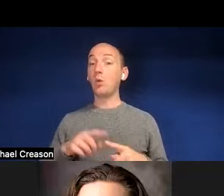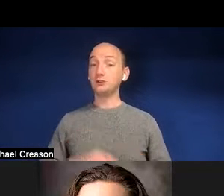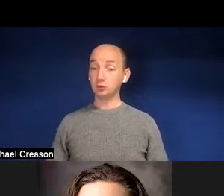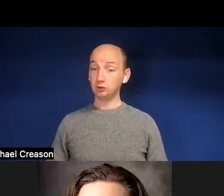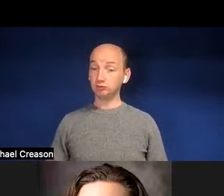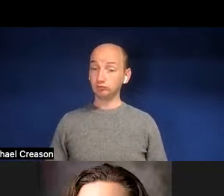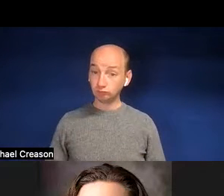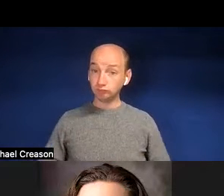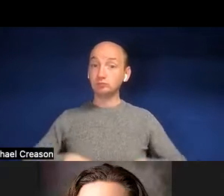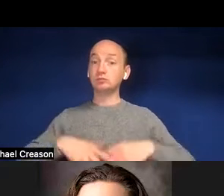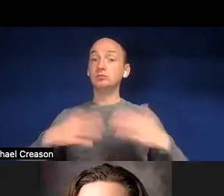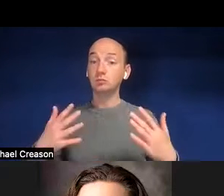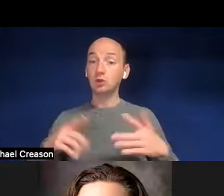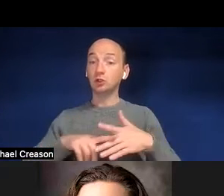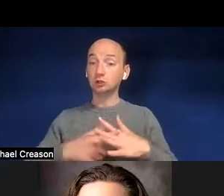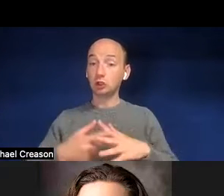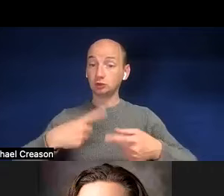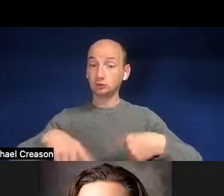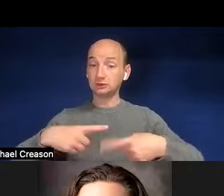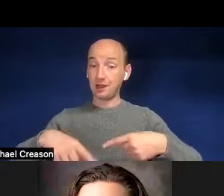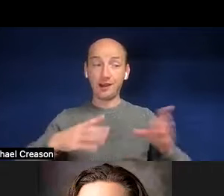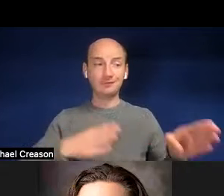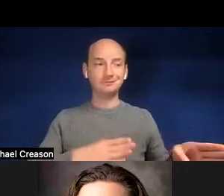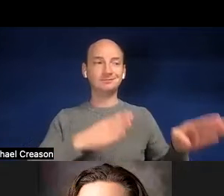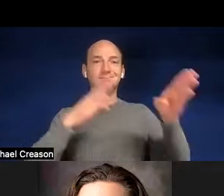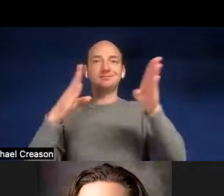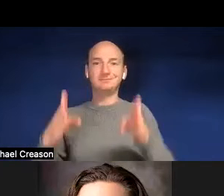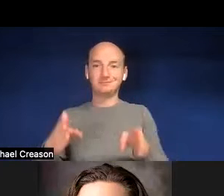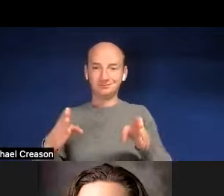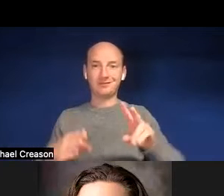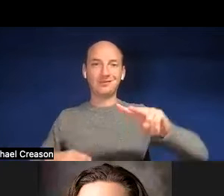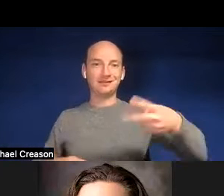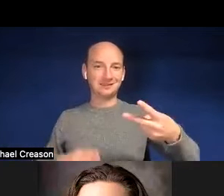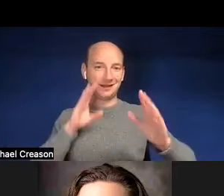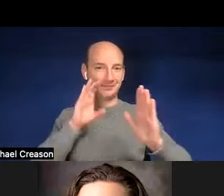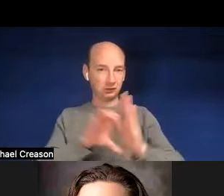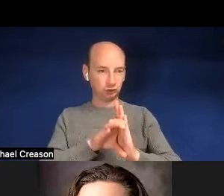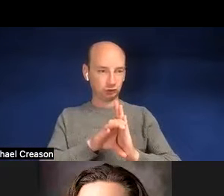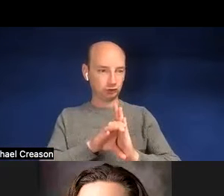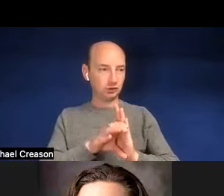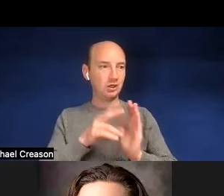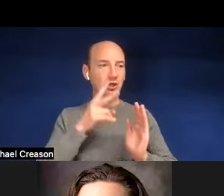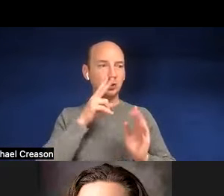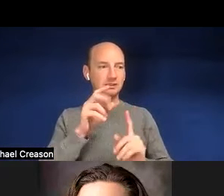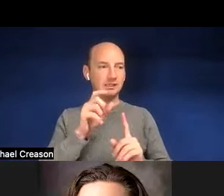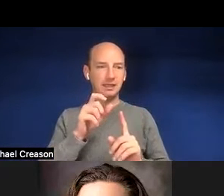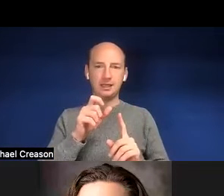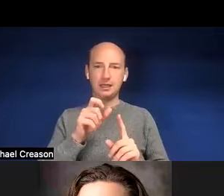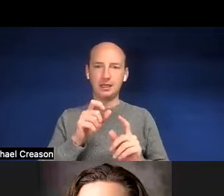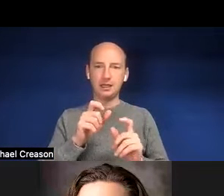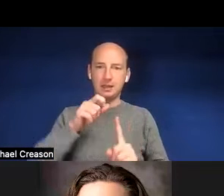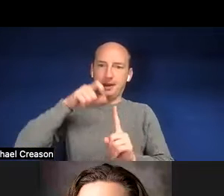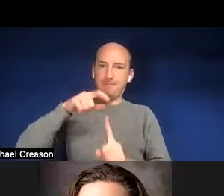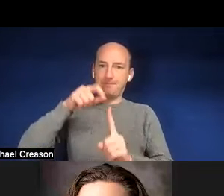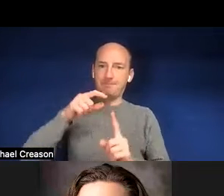articulate the sign, in the next frame, you'll see that there are some additional blips in the data showing that there's been a